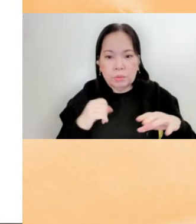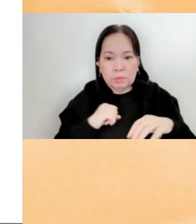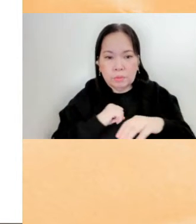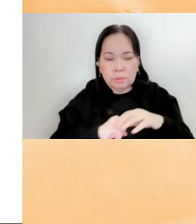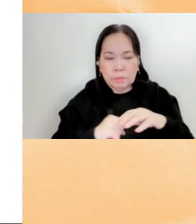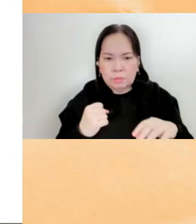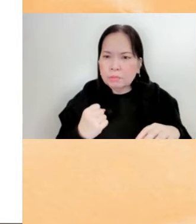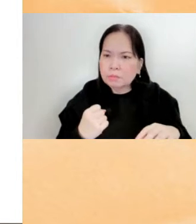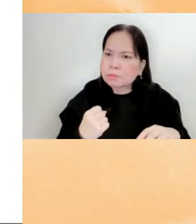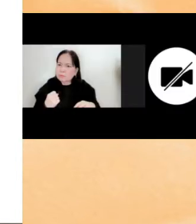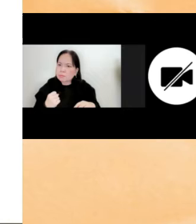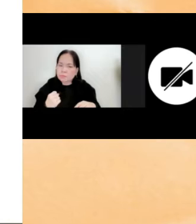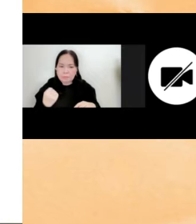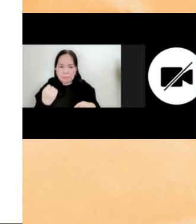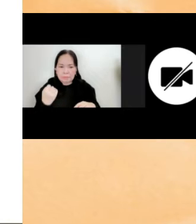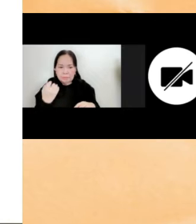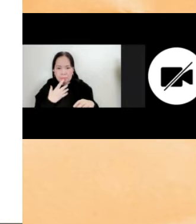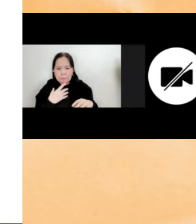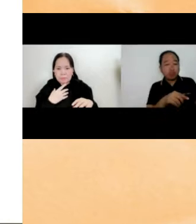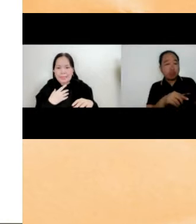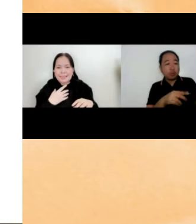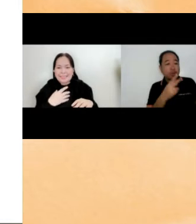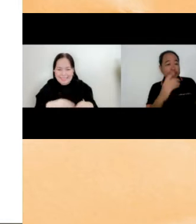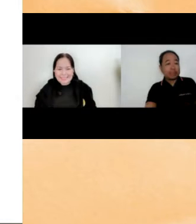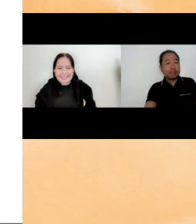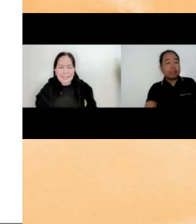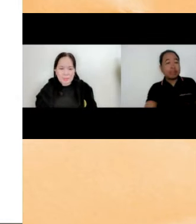for adults to interact with them more.